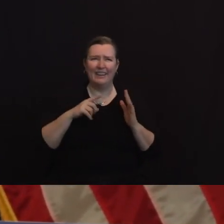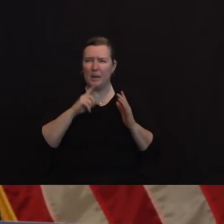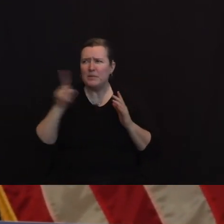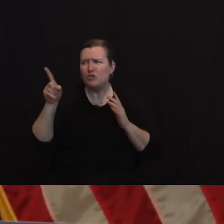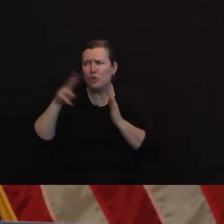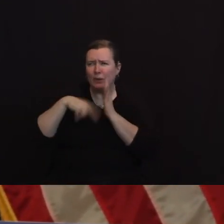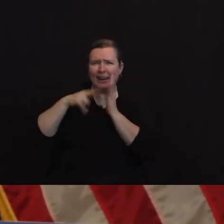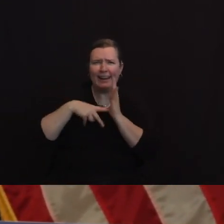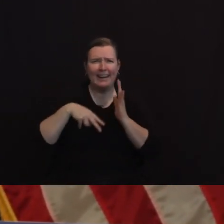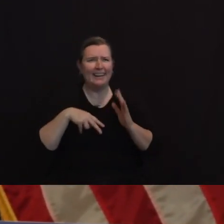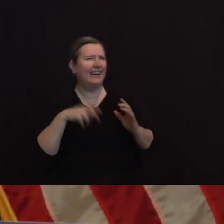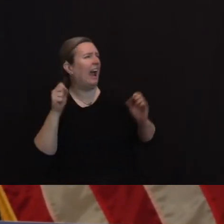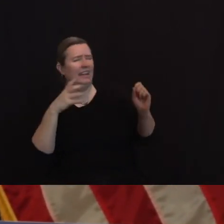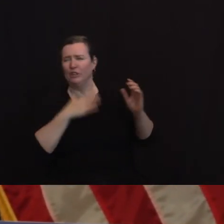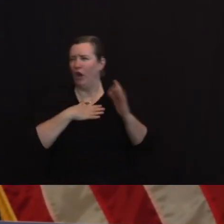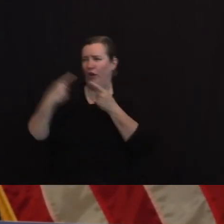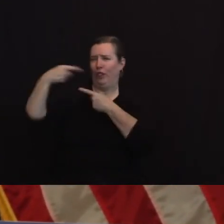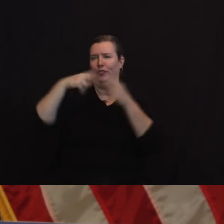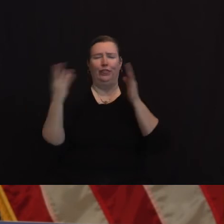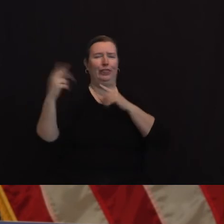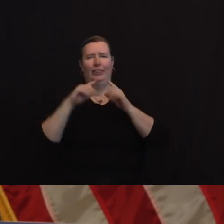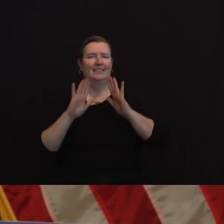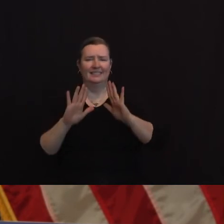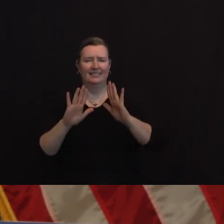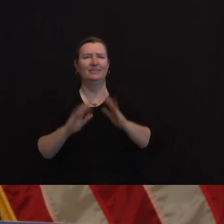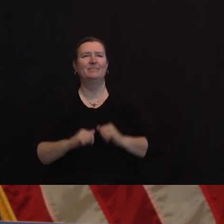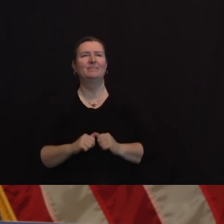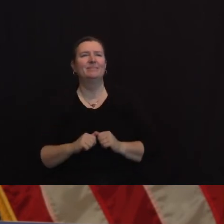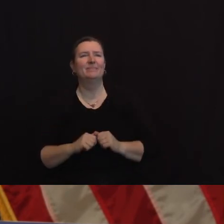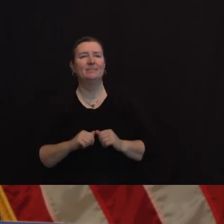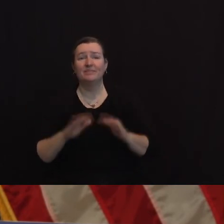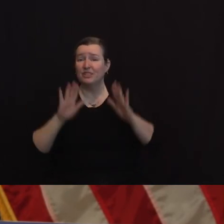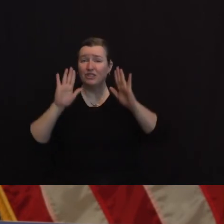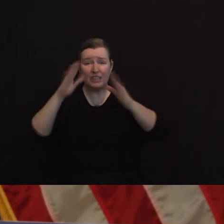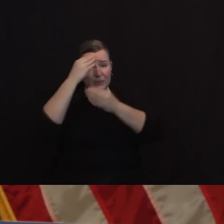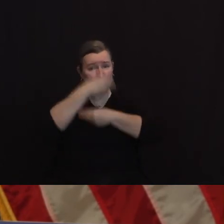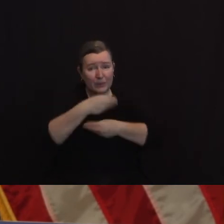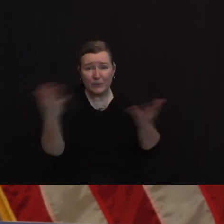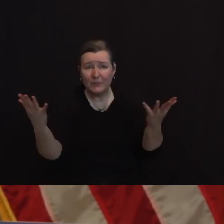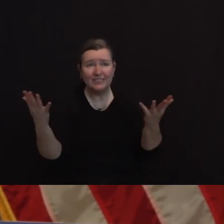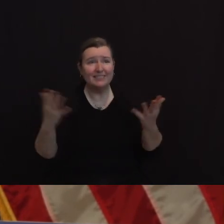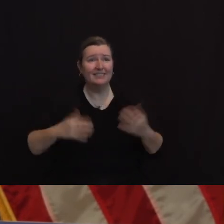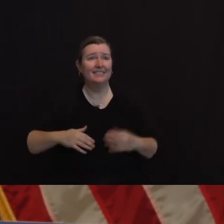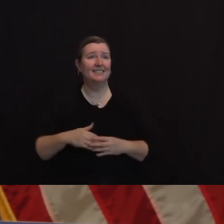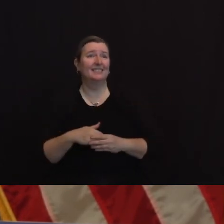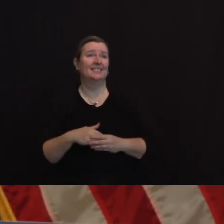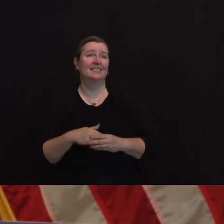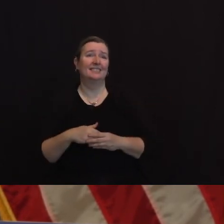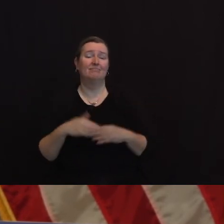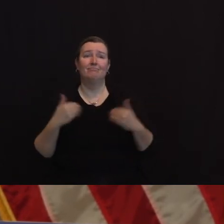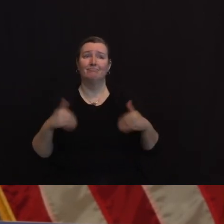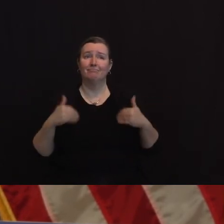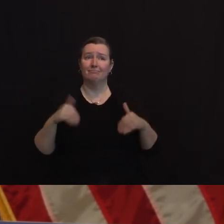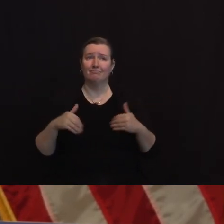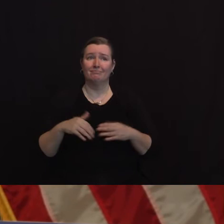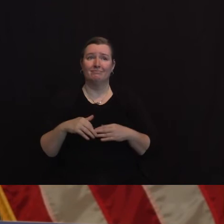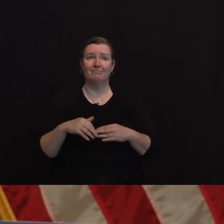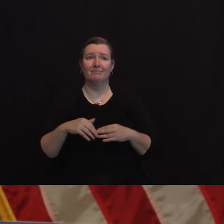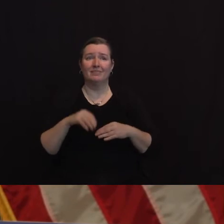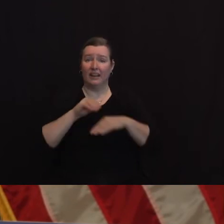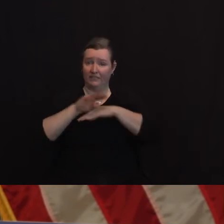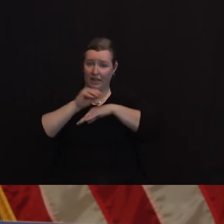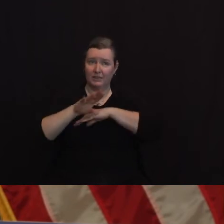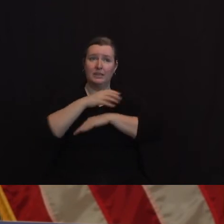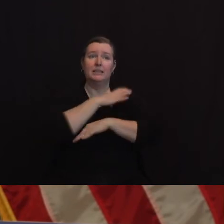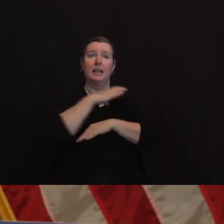Oh, sorry. It's got a lot of great information there. Anyway, their advisory committee is going to review it formally,